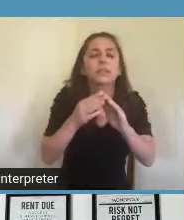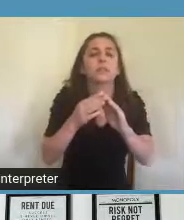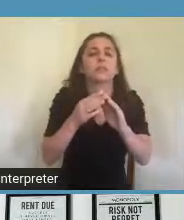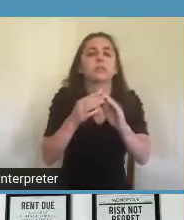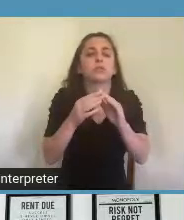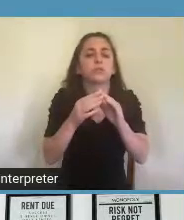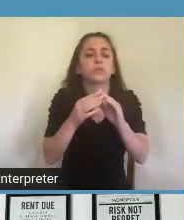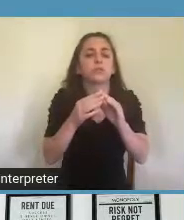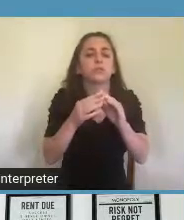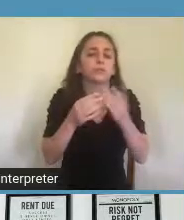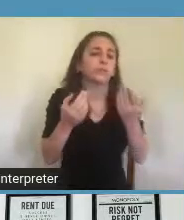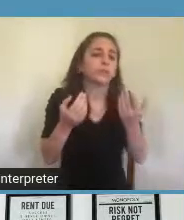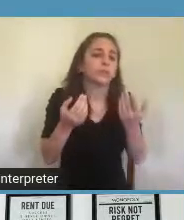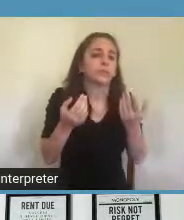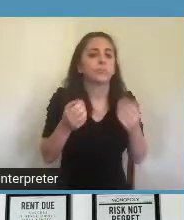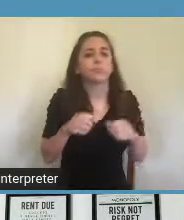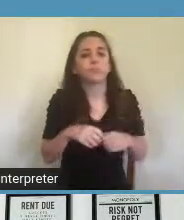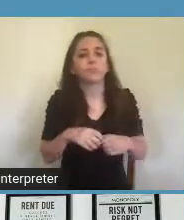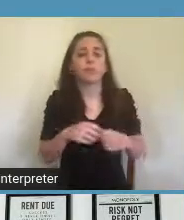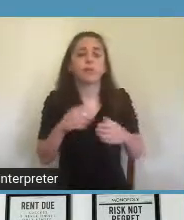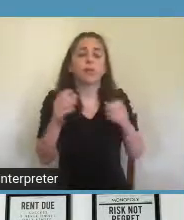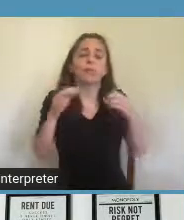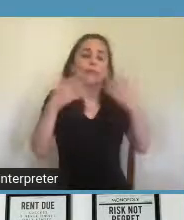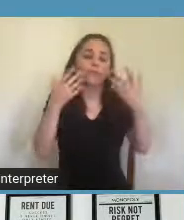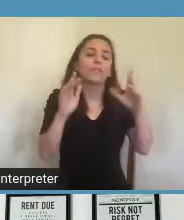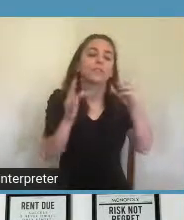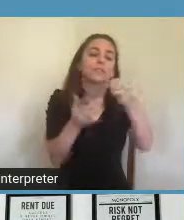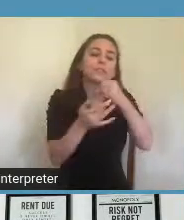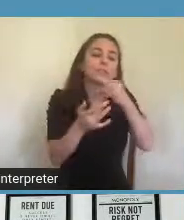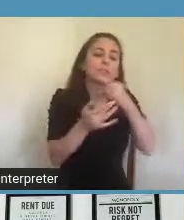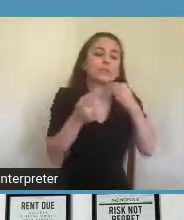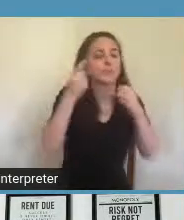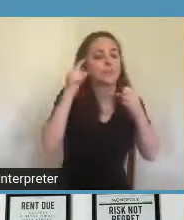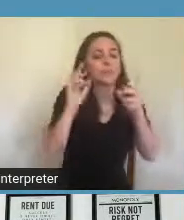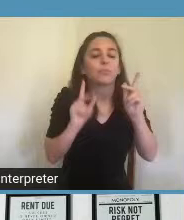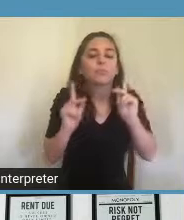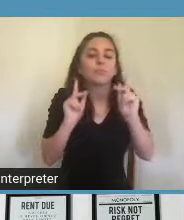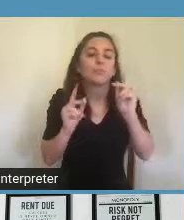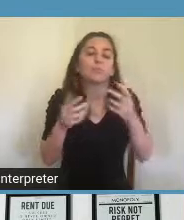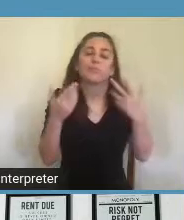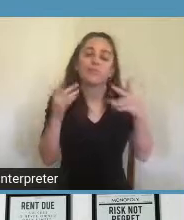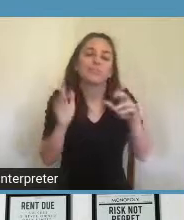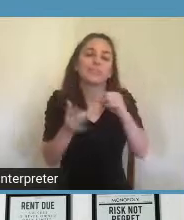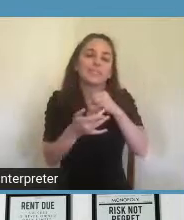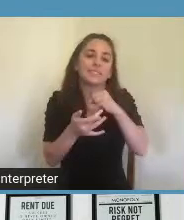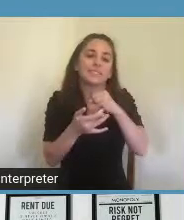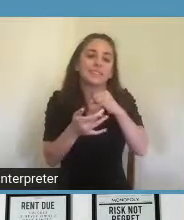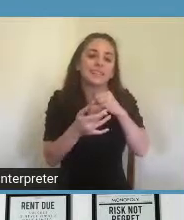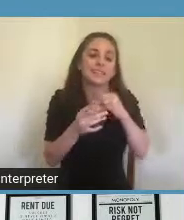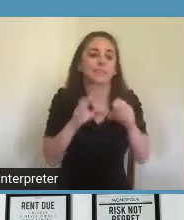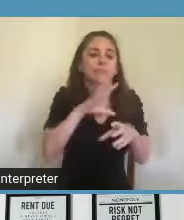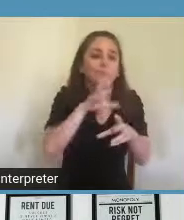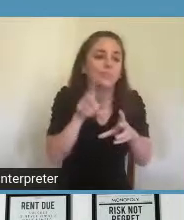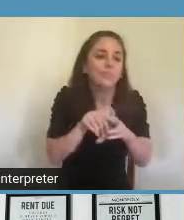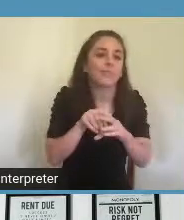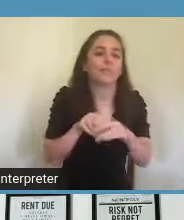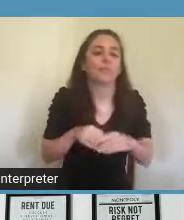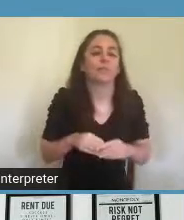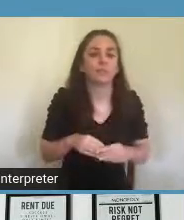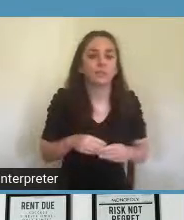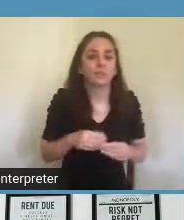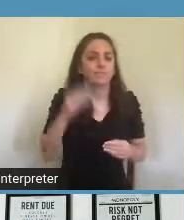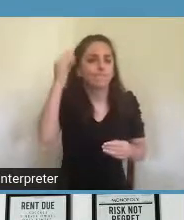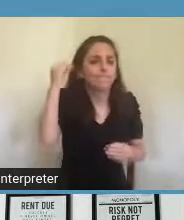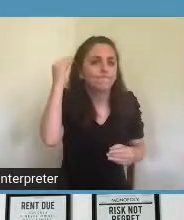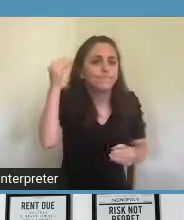in the tech industry. And I was still in construction at the time, but I said, what the heck? This would be just